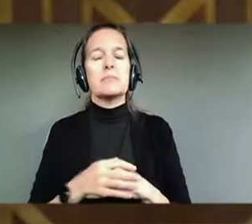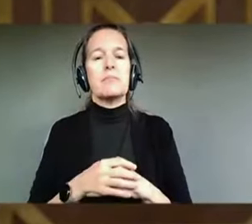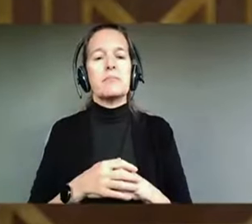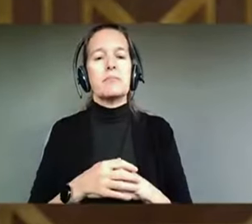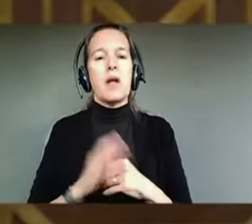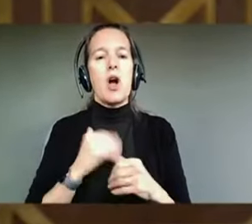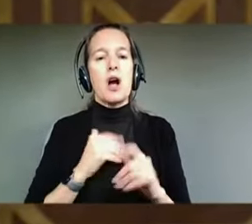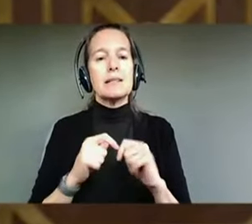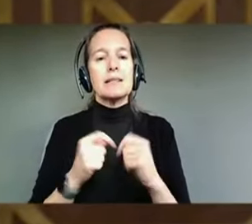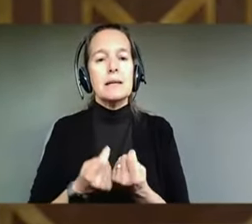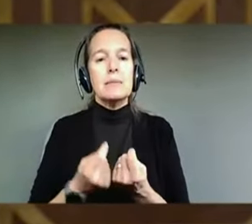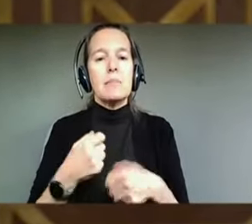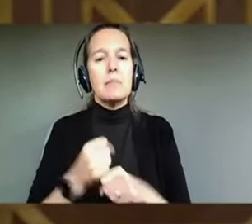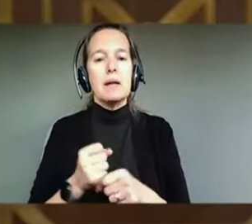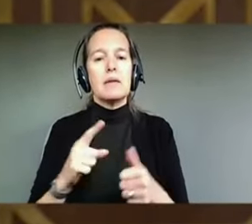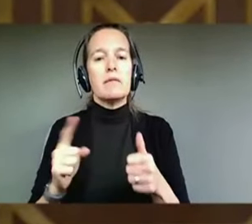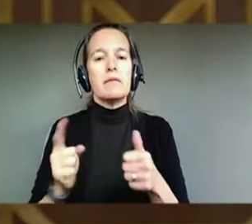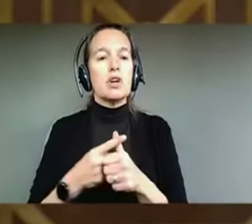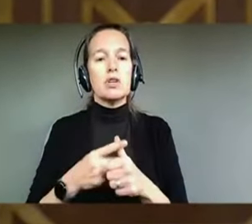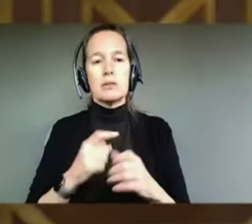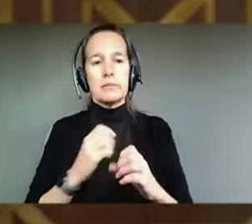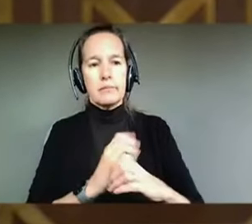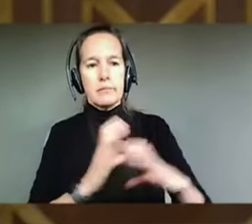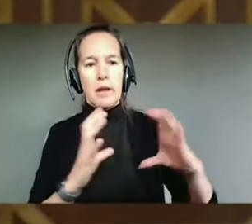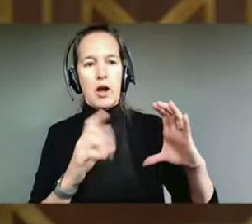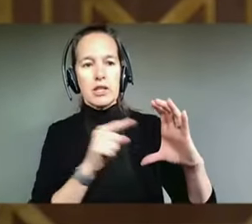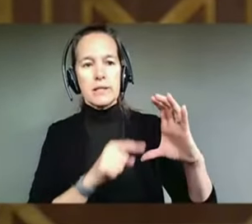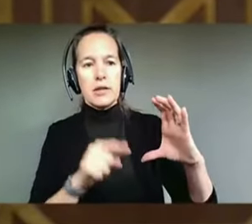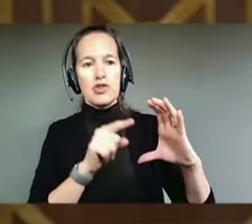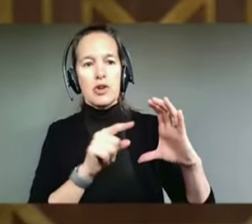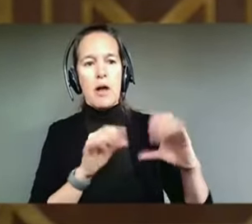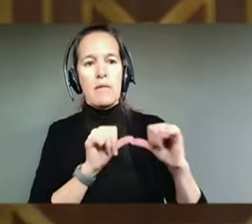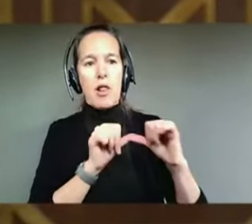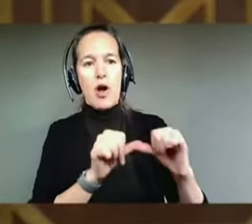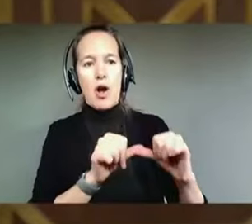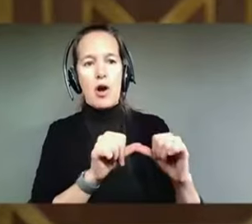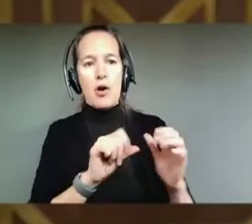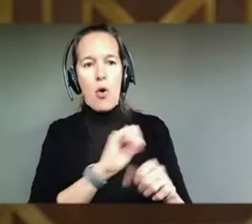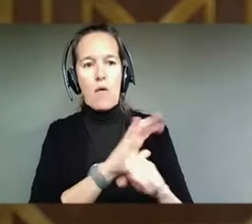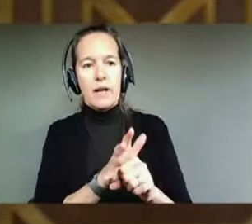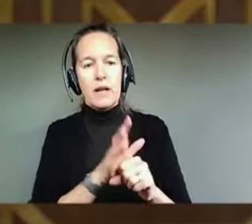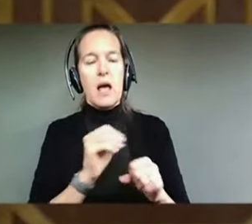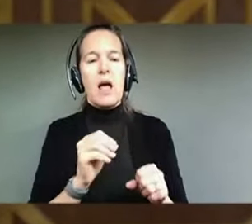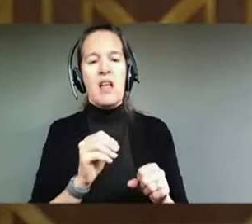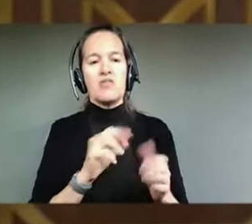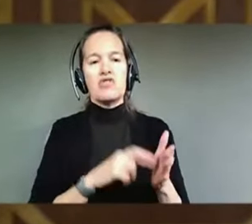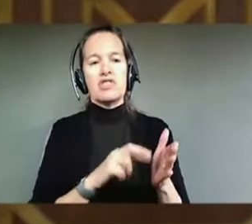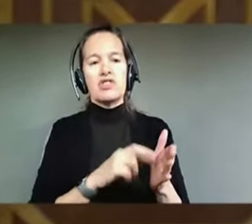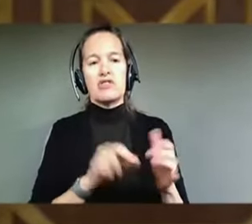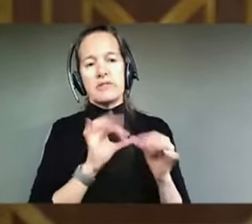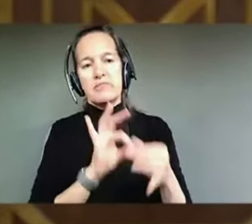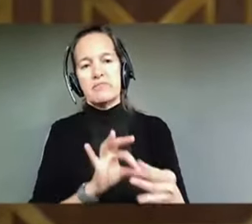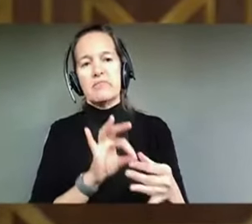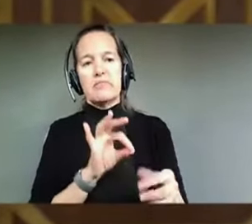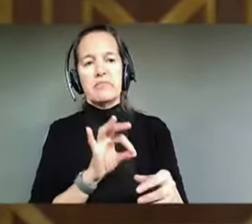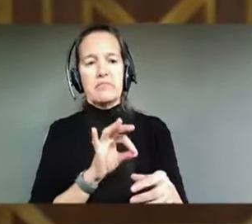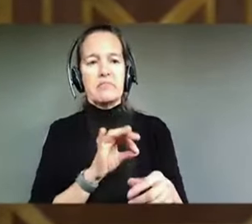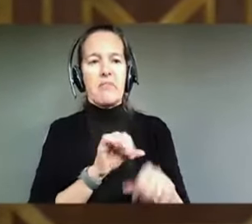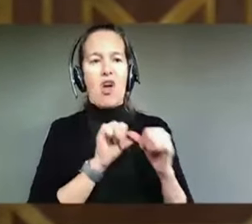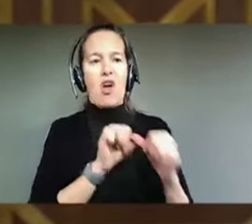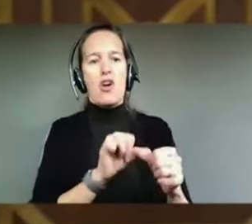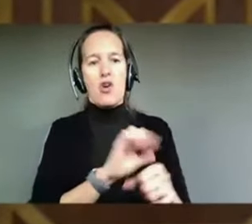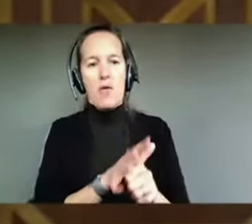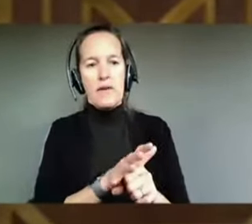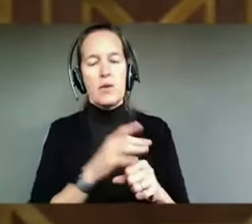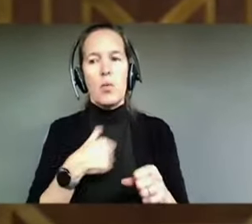systematic characterization of long COVID, and so far the most widely cited research on long COVID. We've been at the forefront of